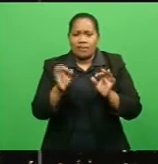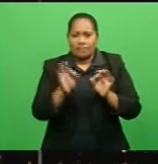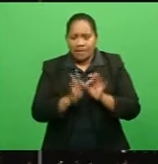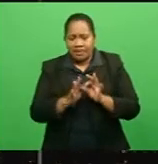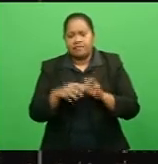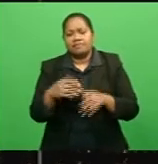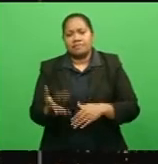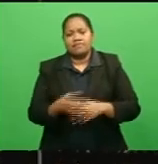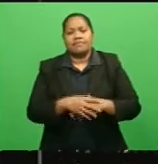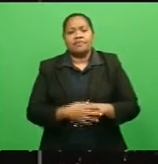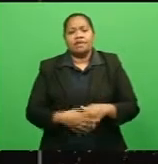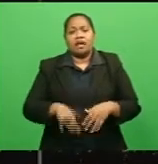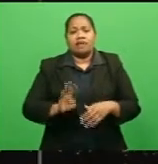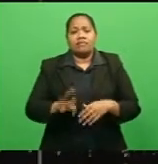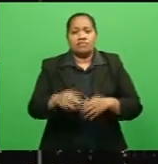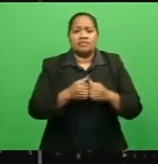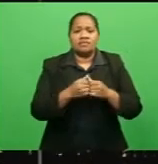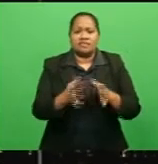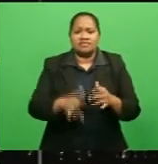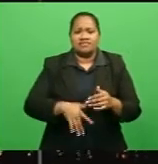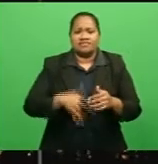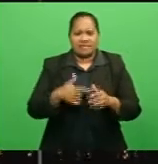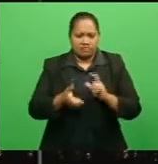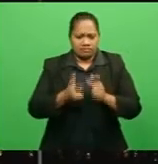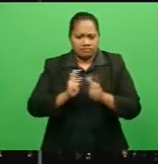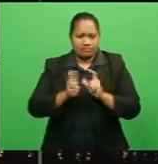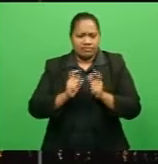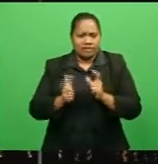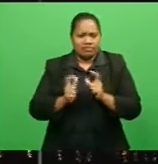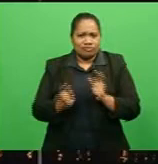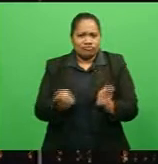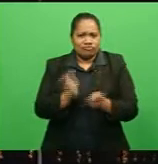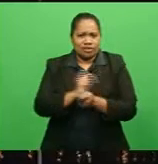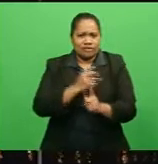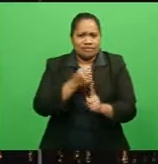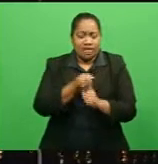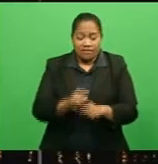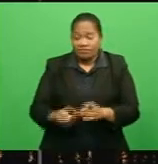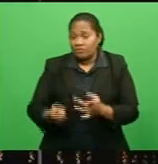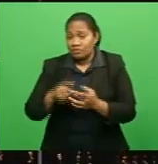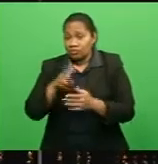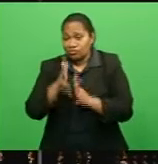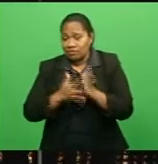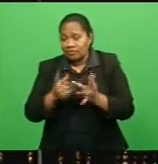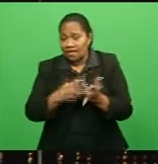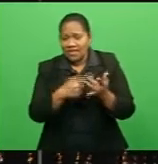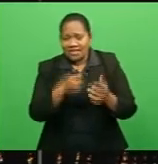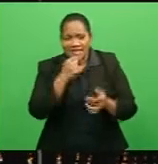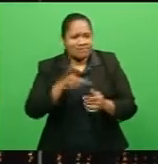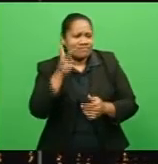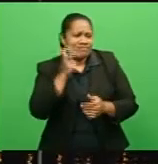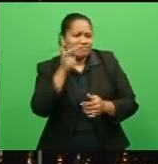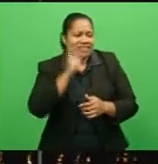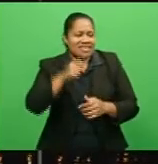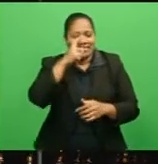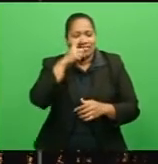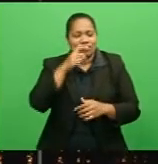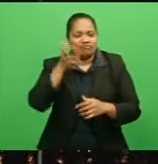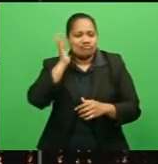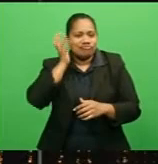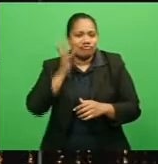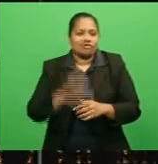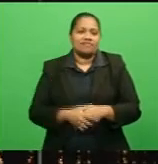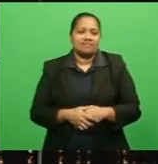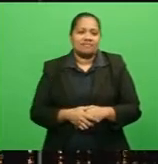comments. And Mboa starts feeling climate change impact. For these stories and others, tune in daily to our sister radio station Gold FM.